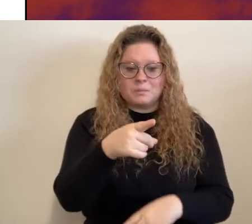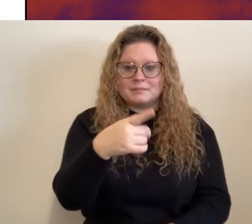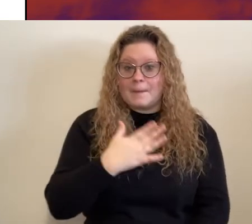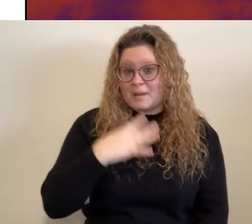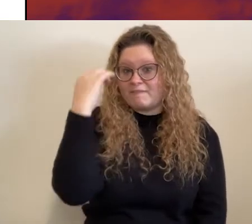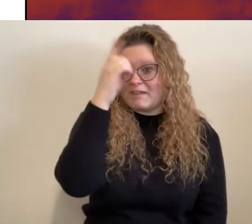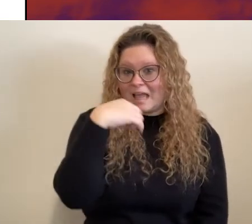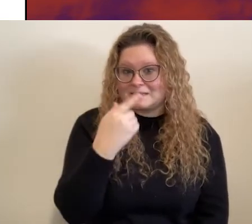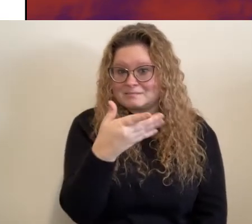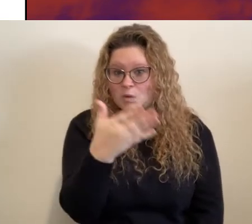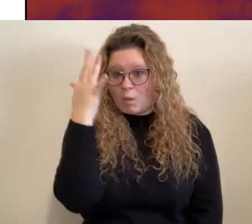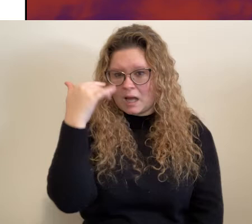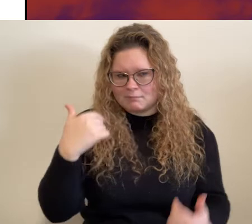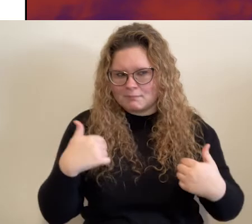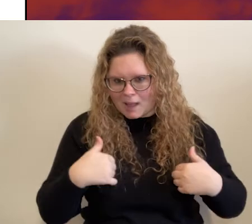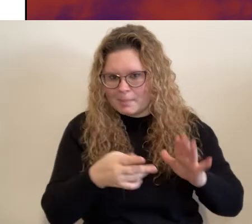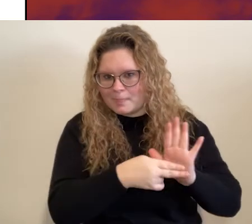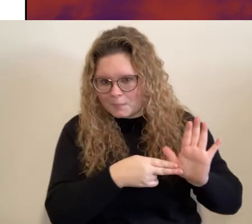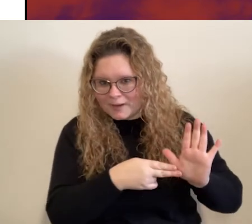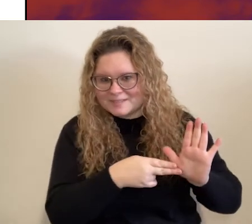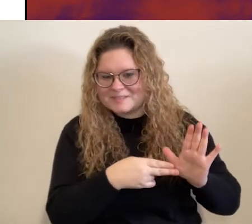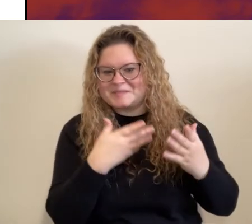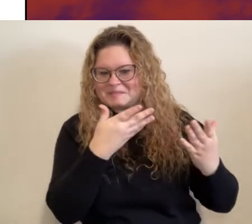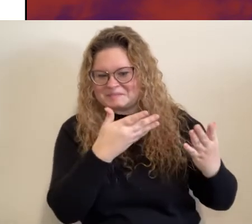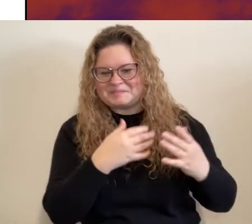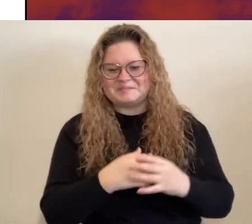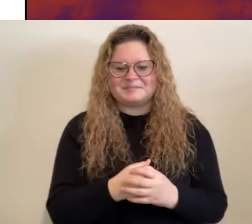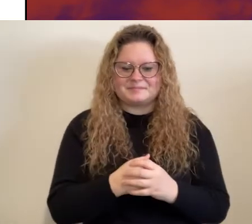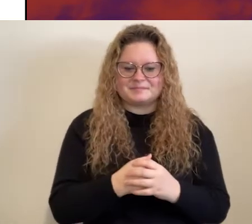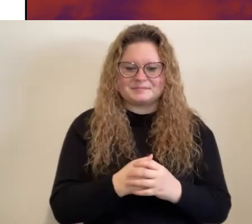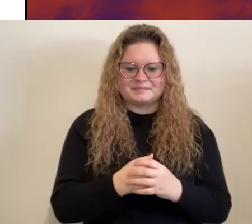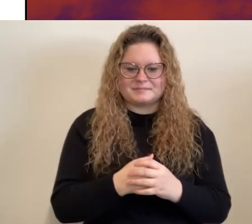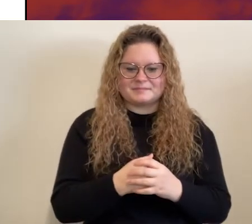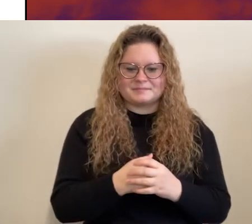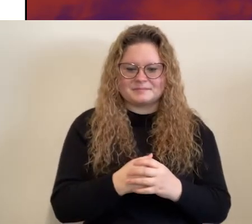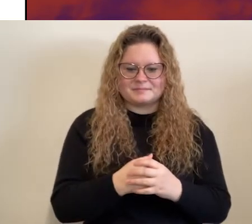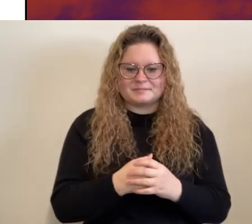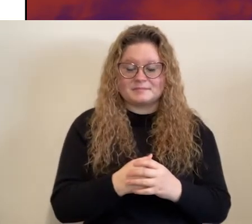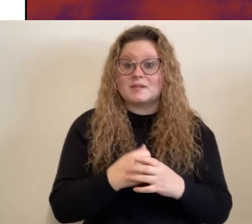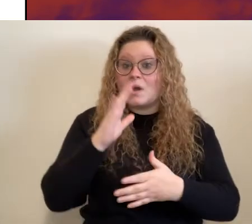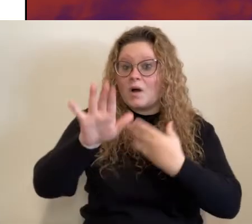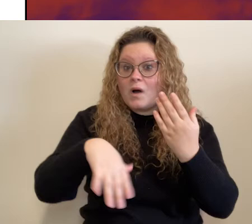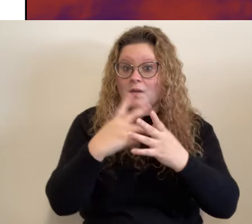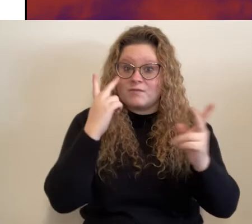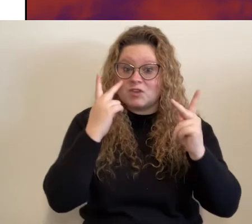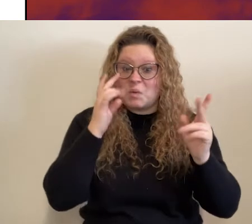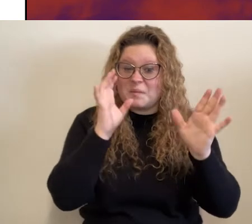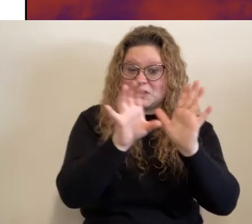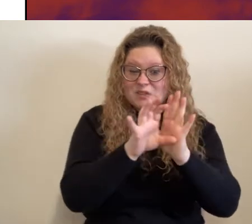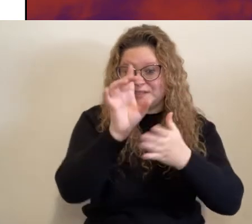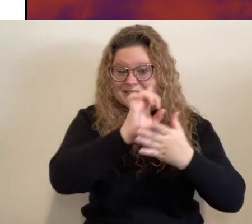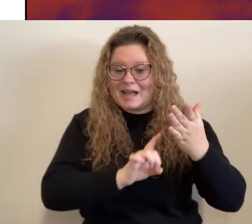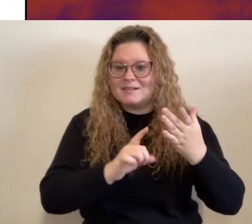brand. And every part of this, all these visuals are handcrafted by yours truly.